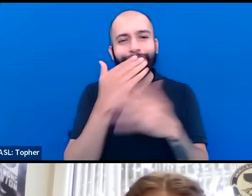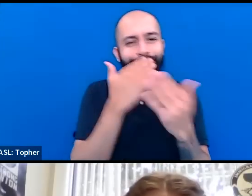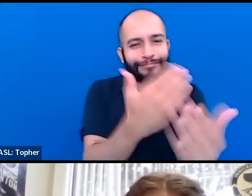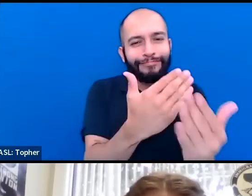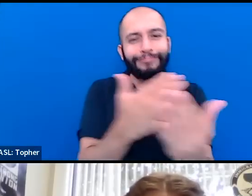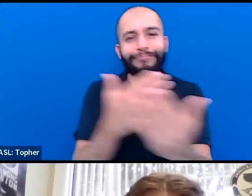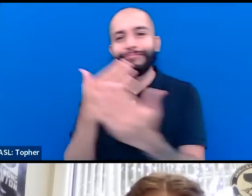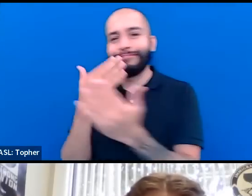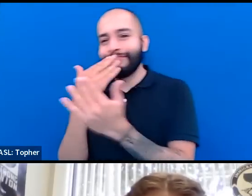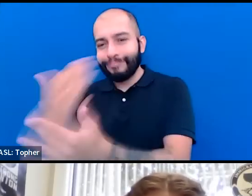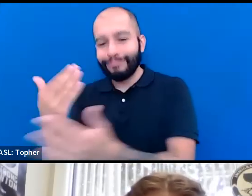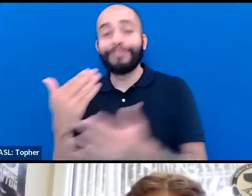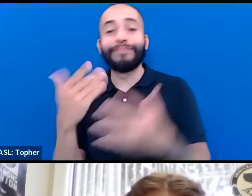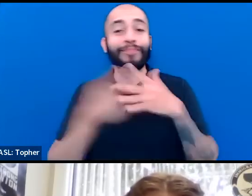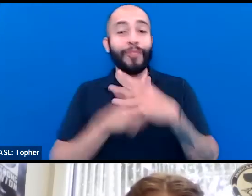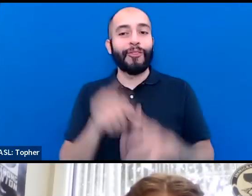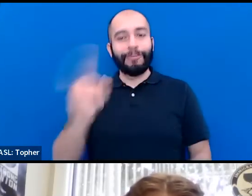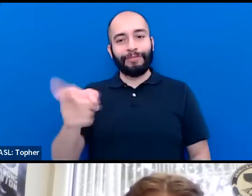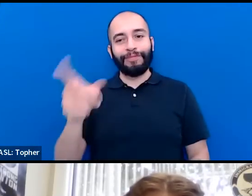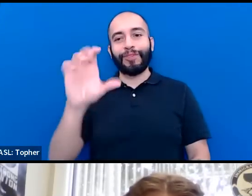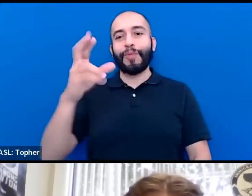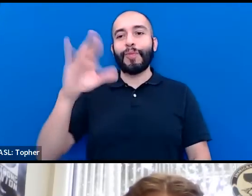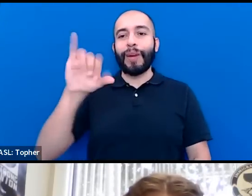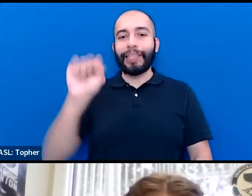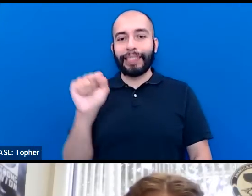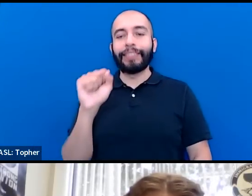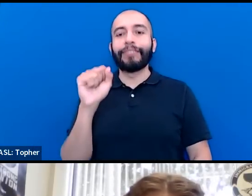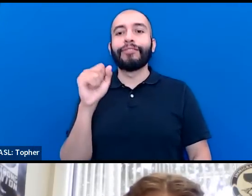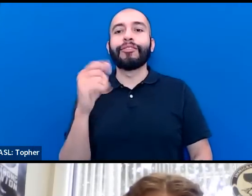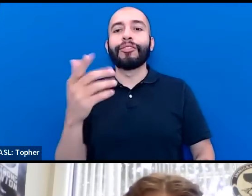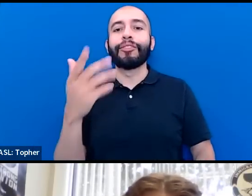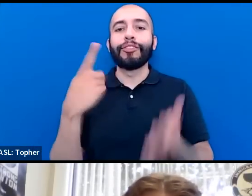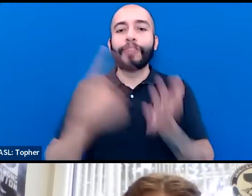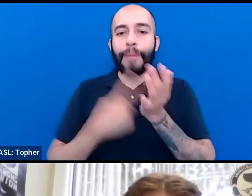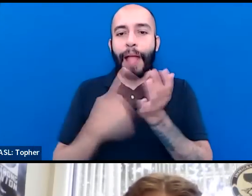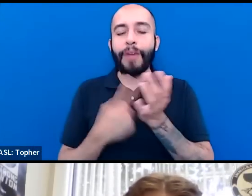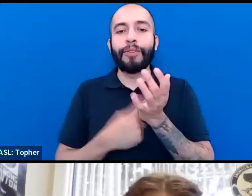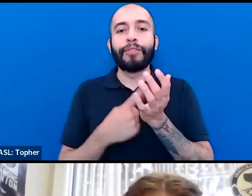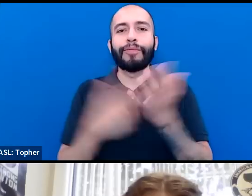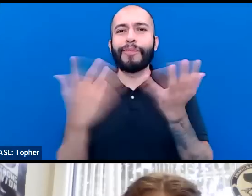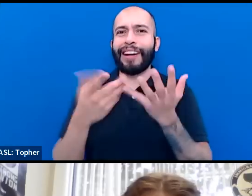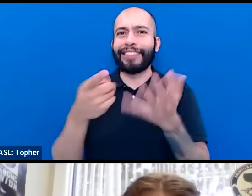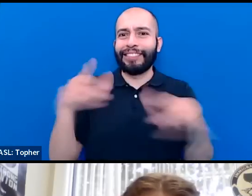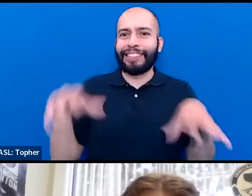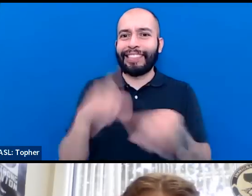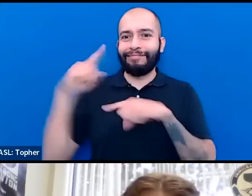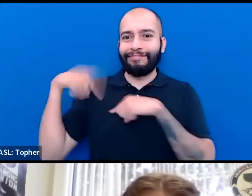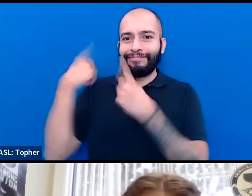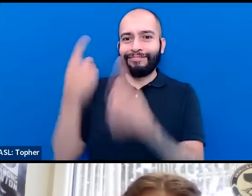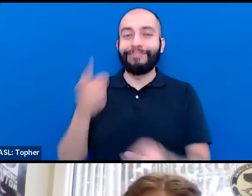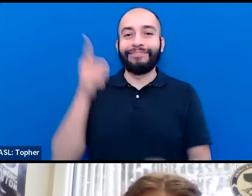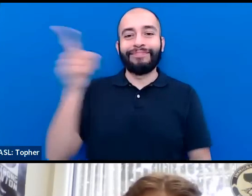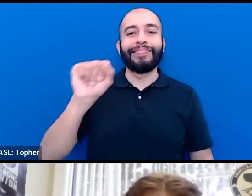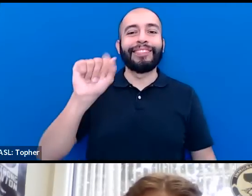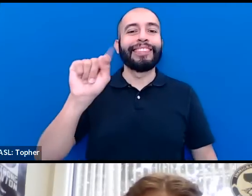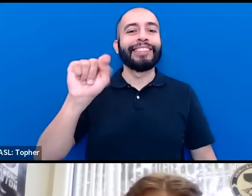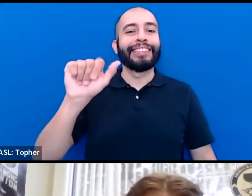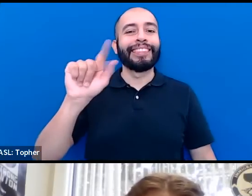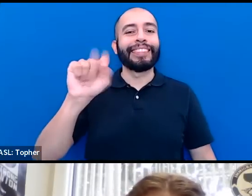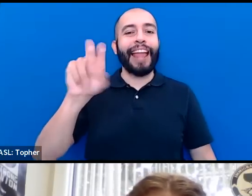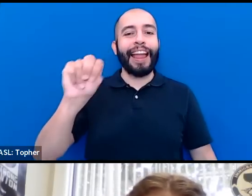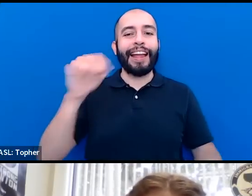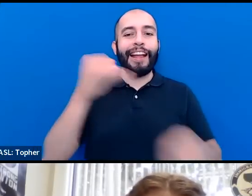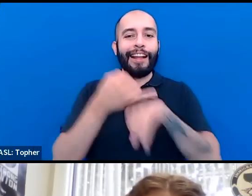did at Staten Island in JFK 8, you talk about building, a real